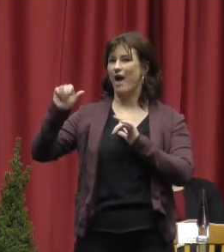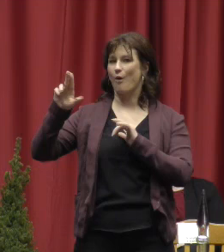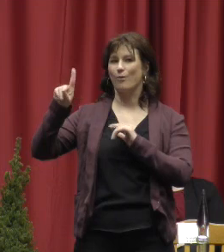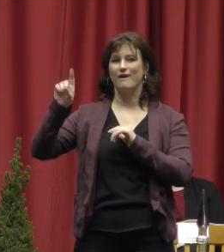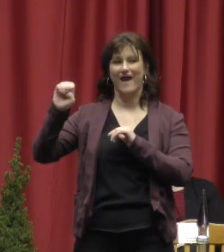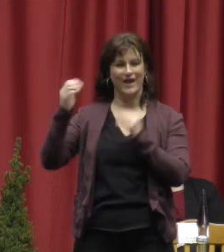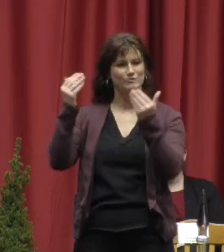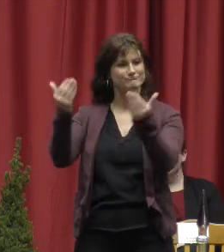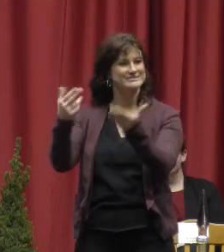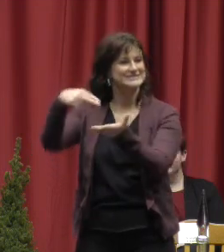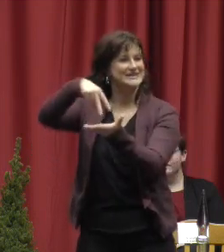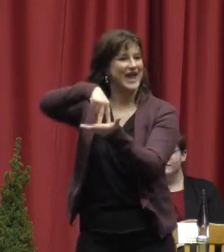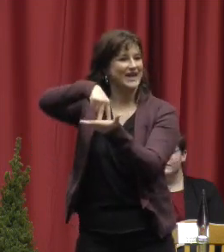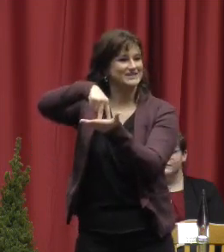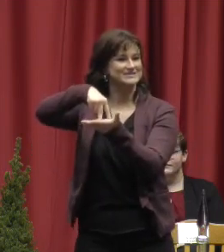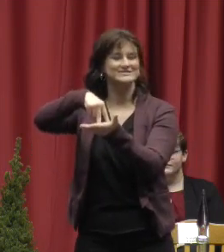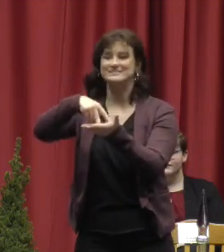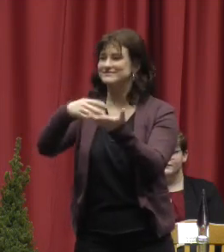please stand?